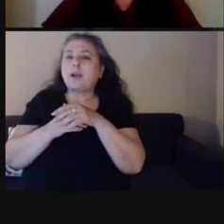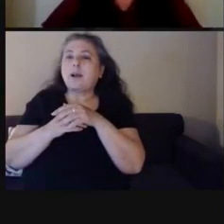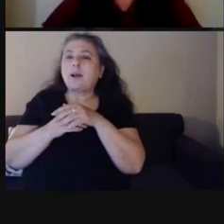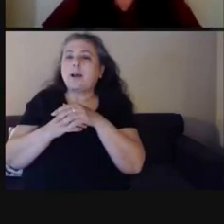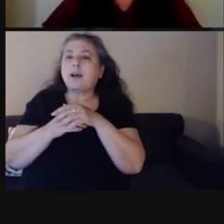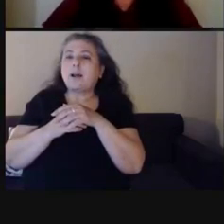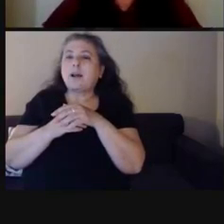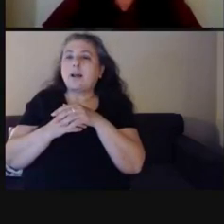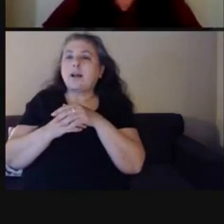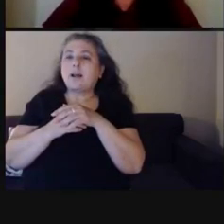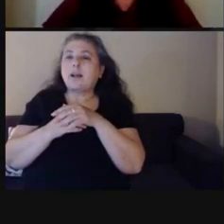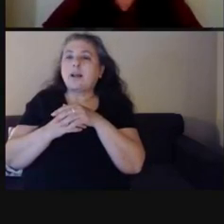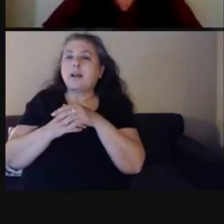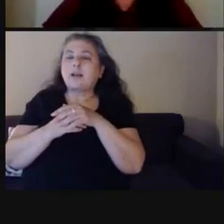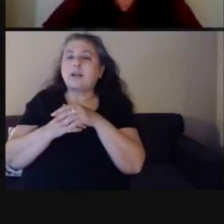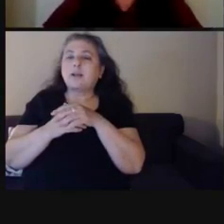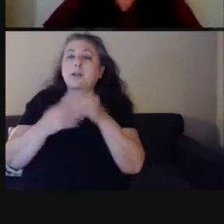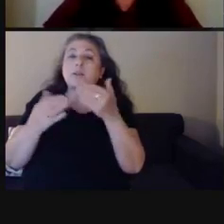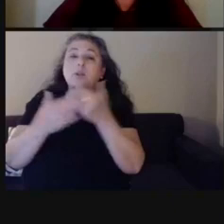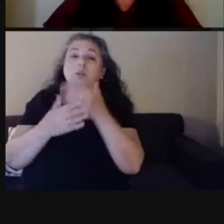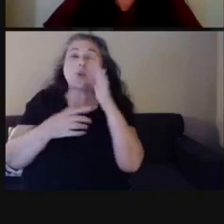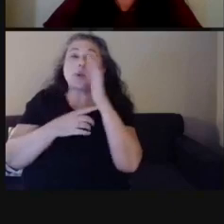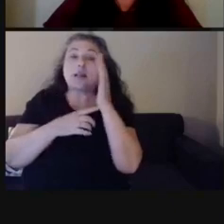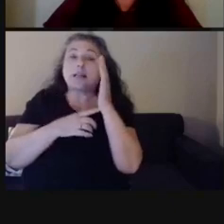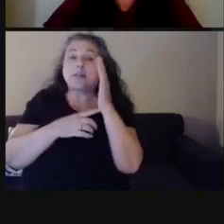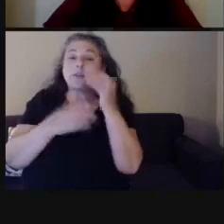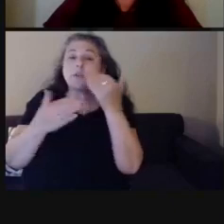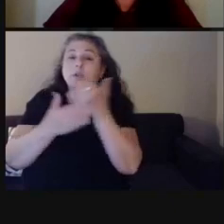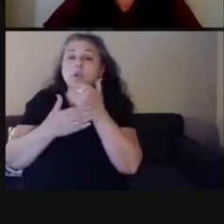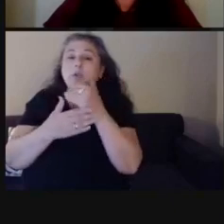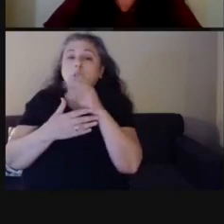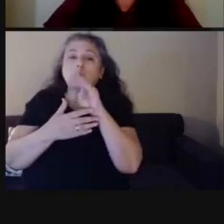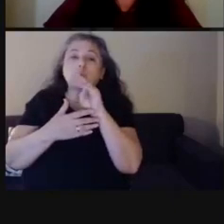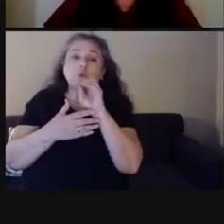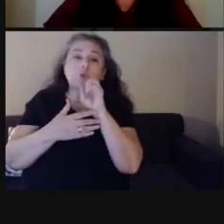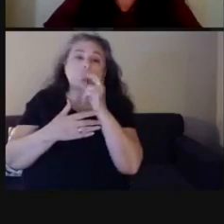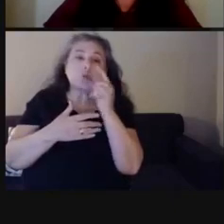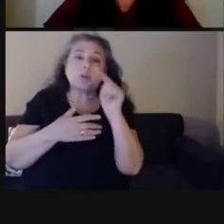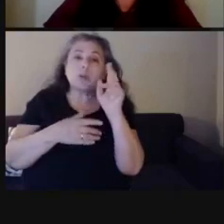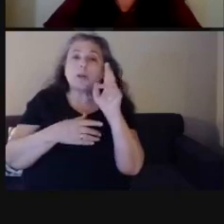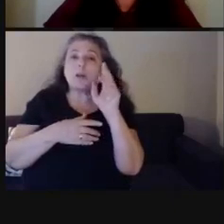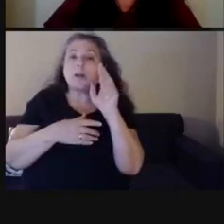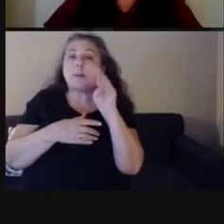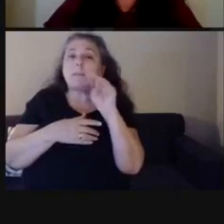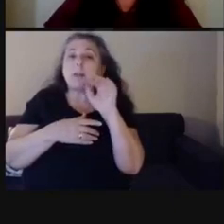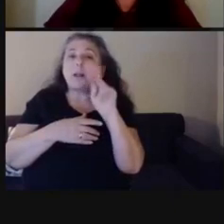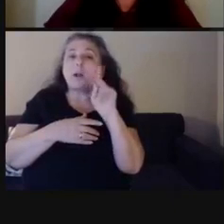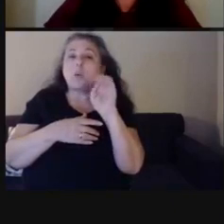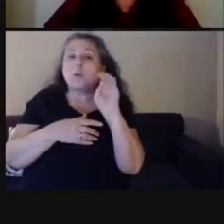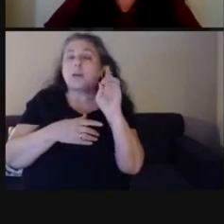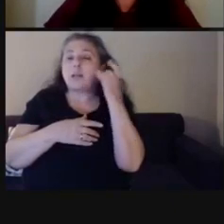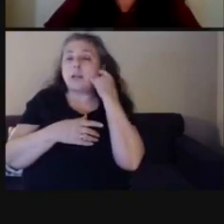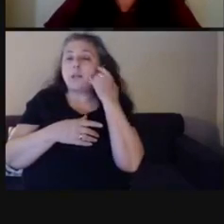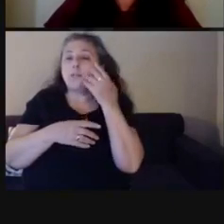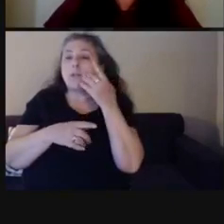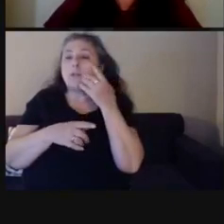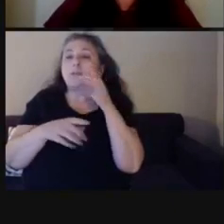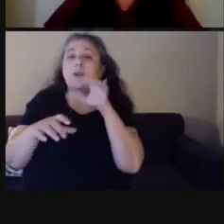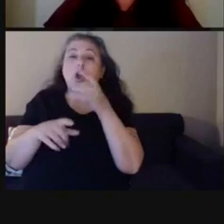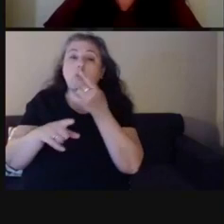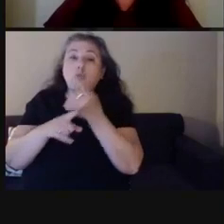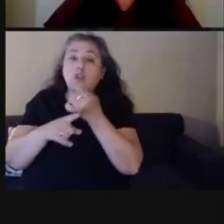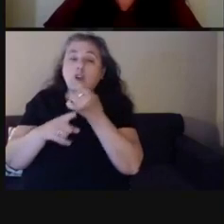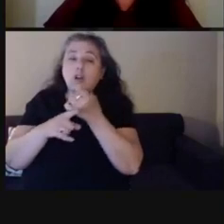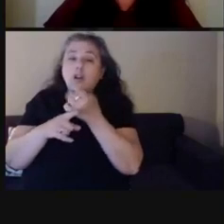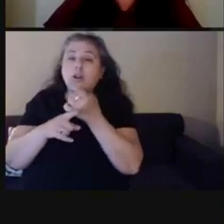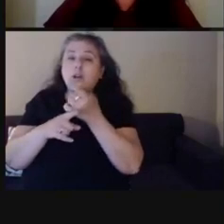The new leaves are the new shoots of the milkweed can be used, and if done right, if done correctly, can